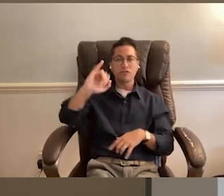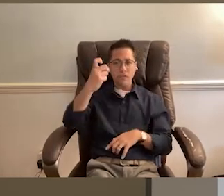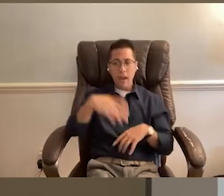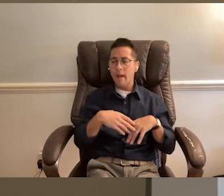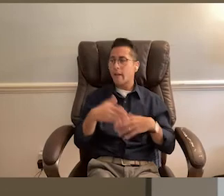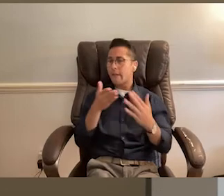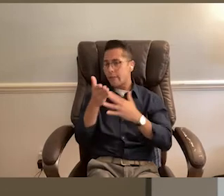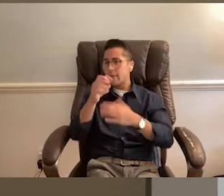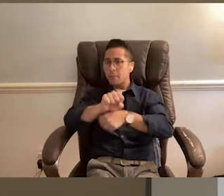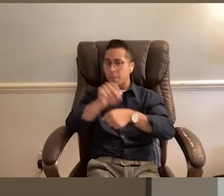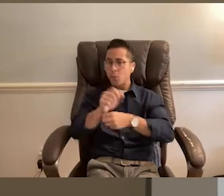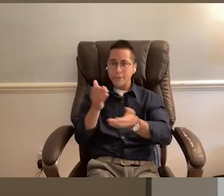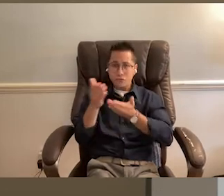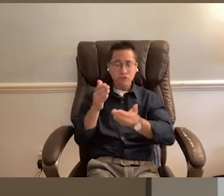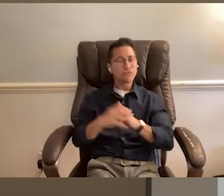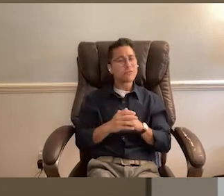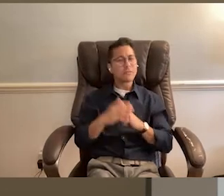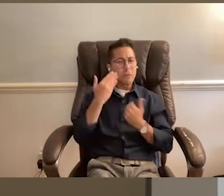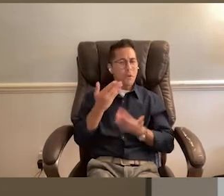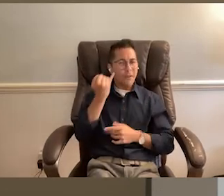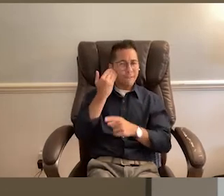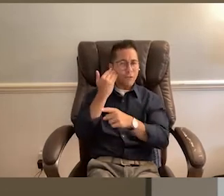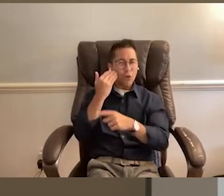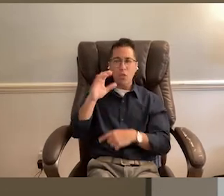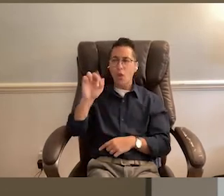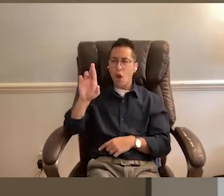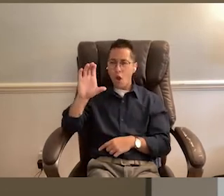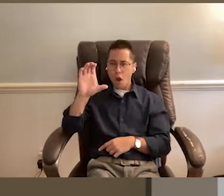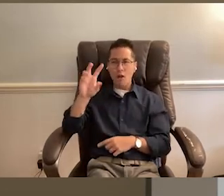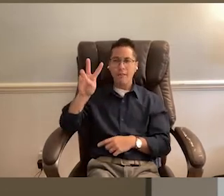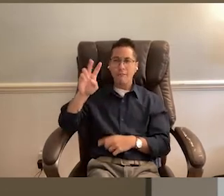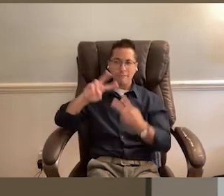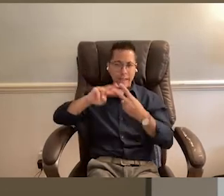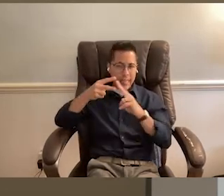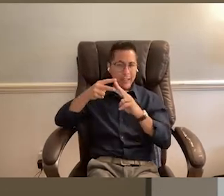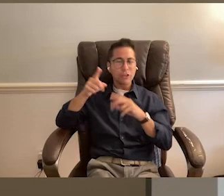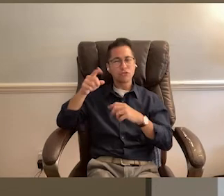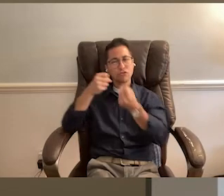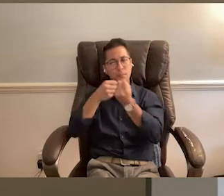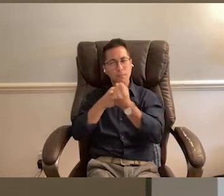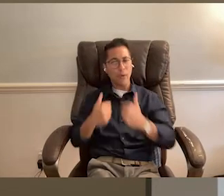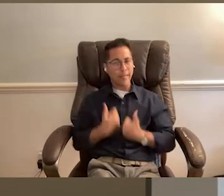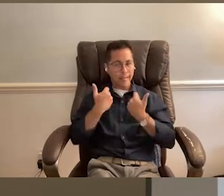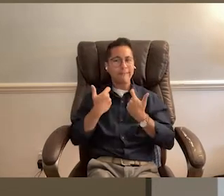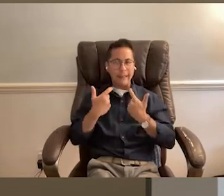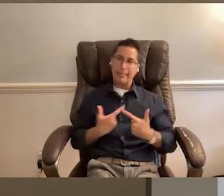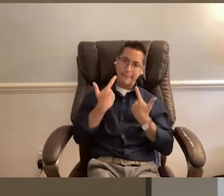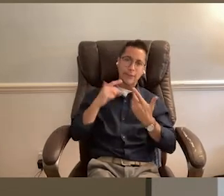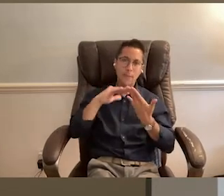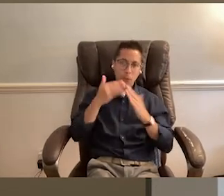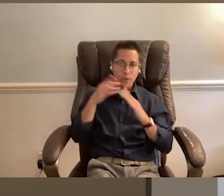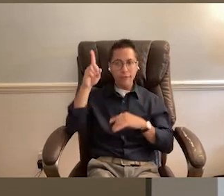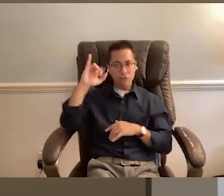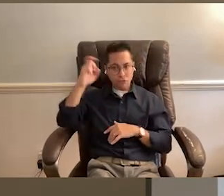Ooh, I think I clicked too fast, no I did. Okay, so what's unique about OCT? So there are a lot of programs,